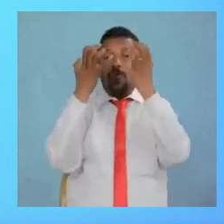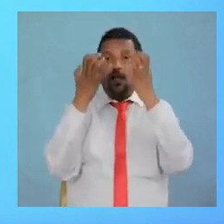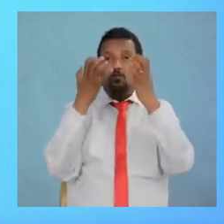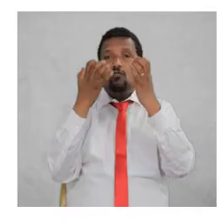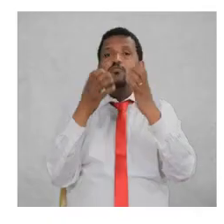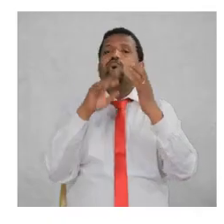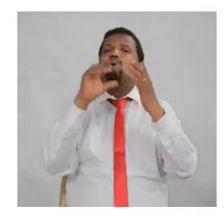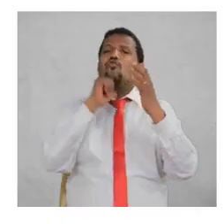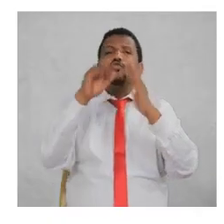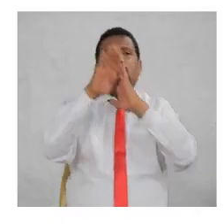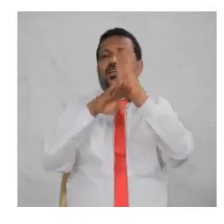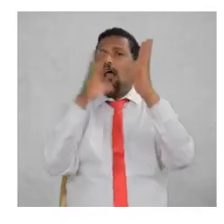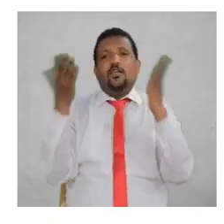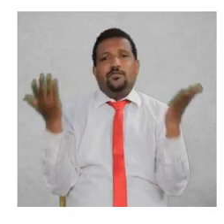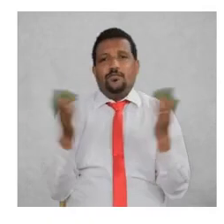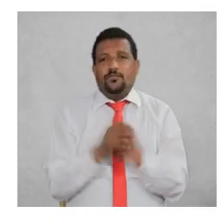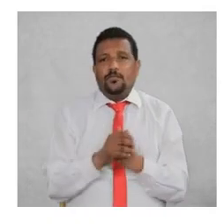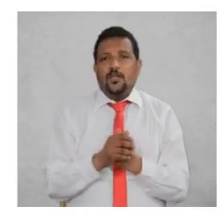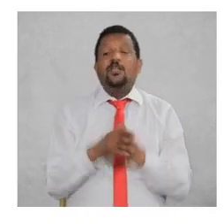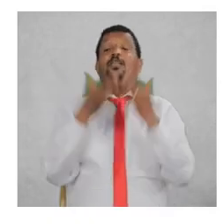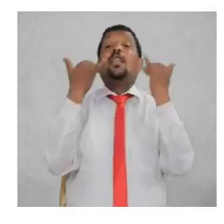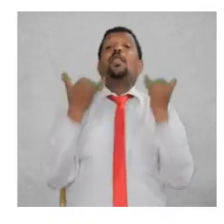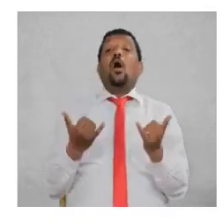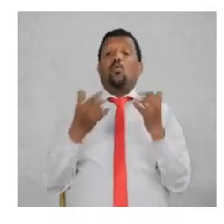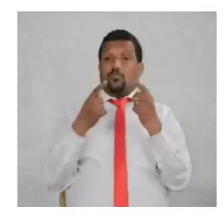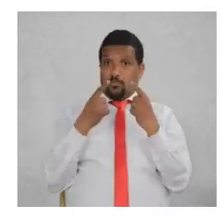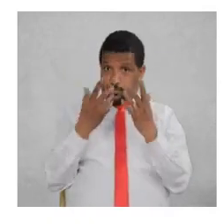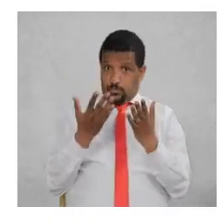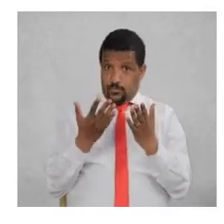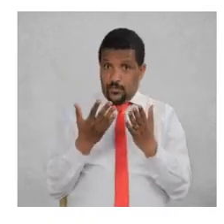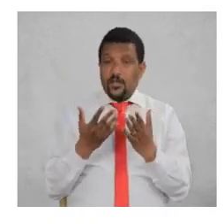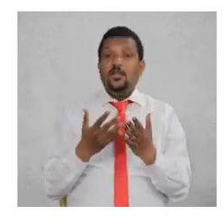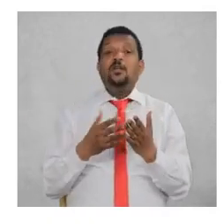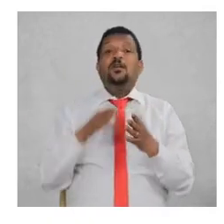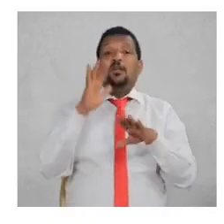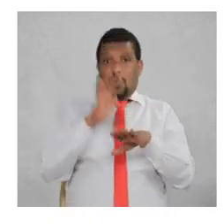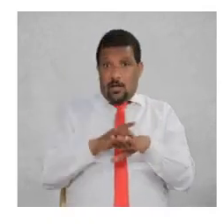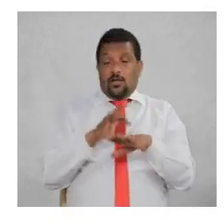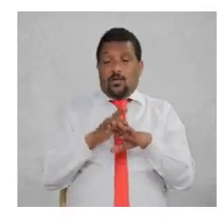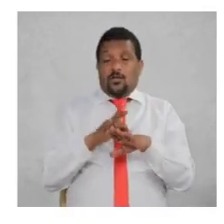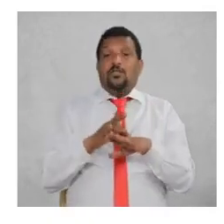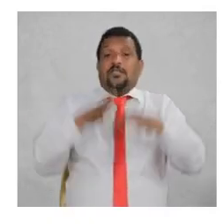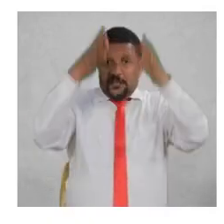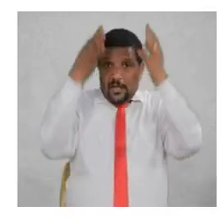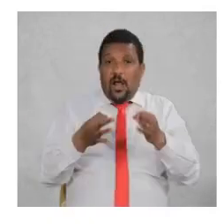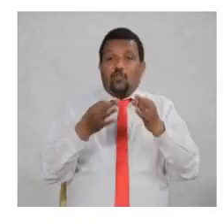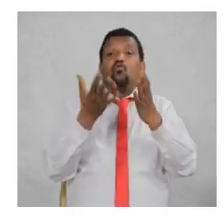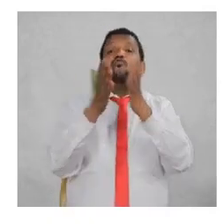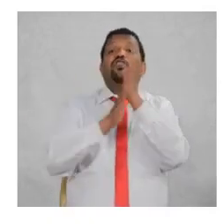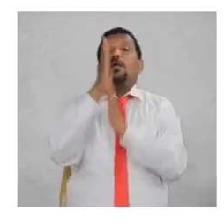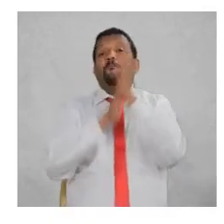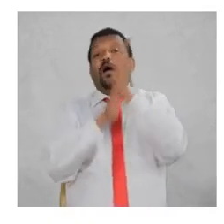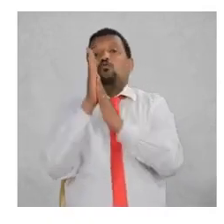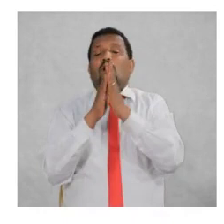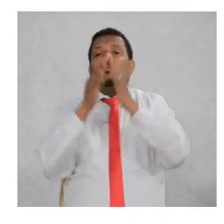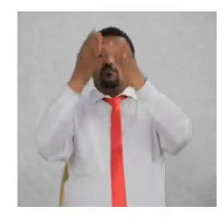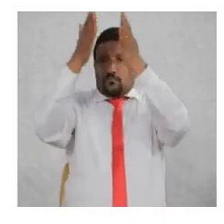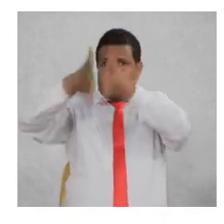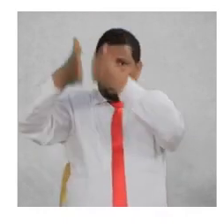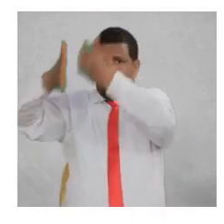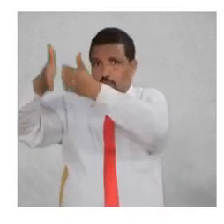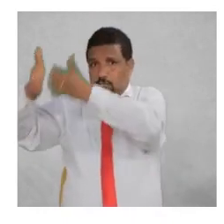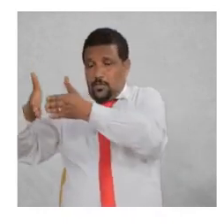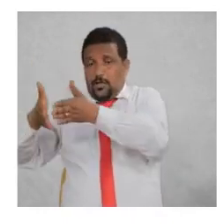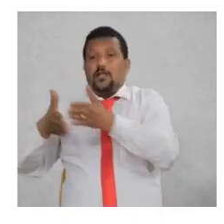not decline. Now let's rise to the determinants of demand. We are going to classify the determinants